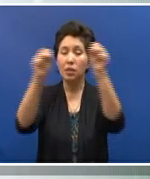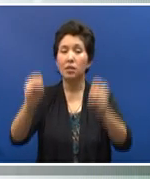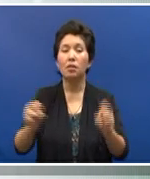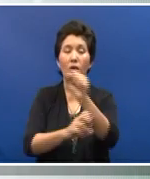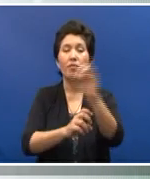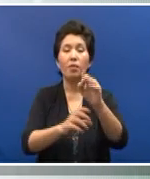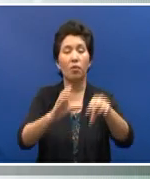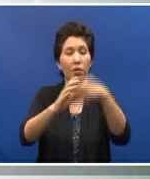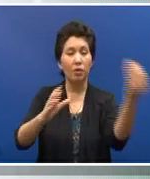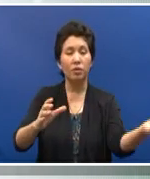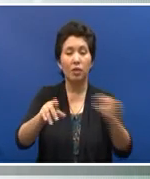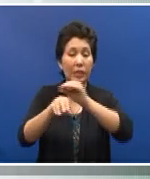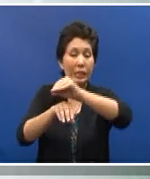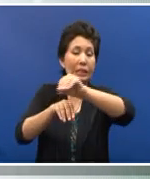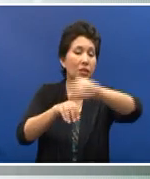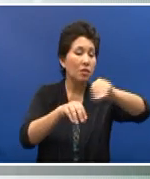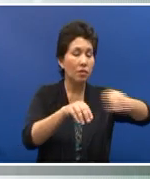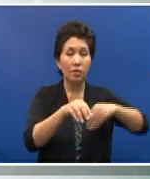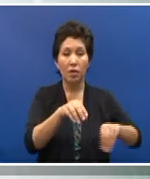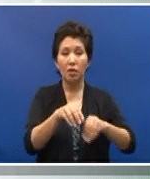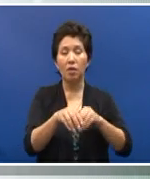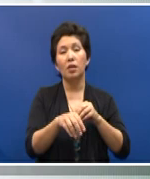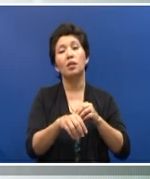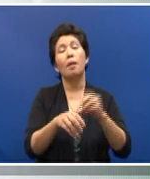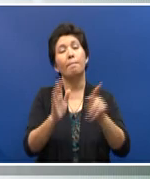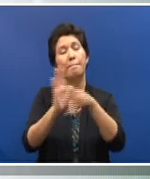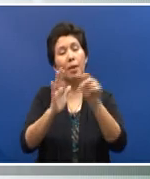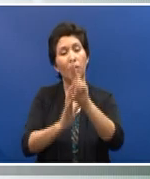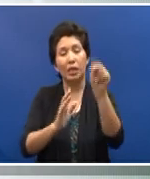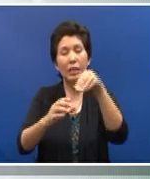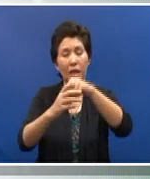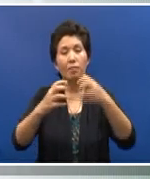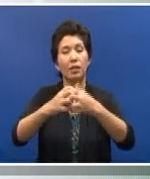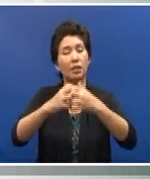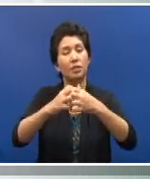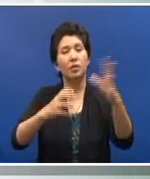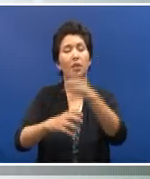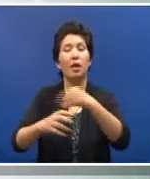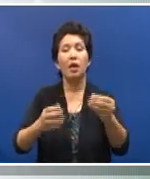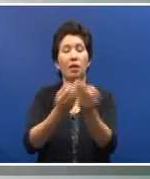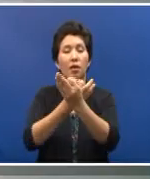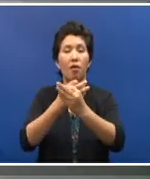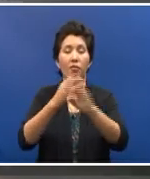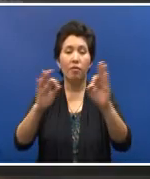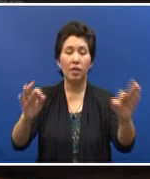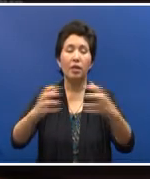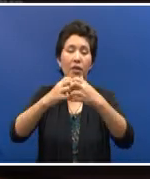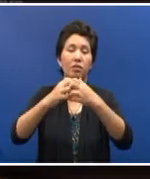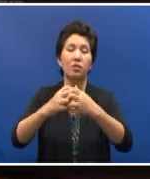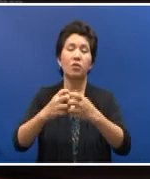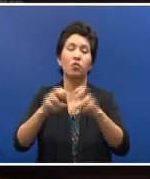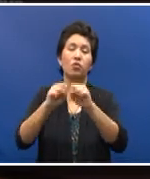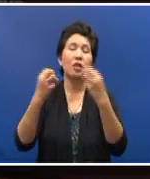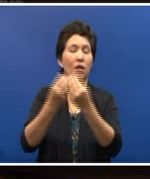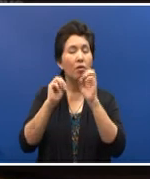production, distributions, and consumption in industrial and also pre-industrial societies.